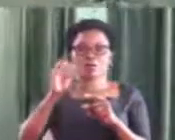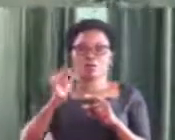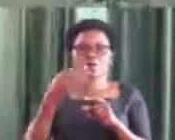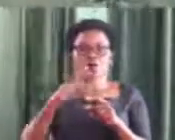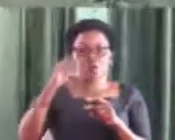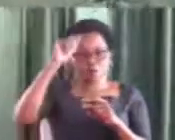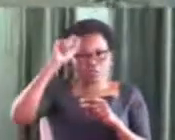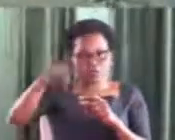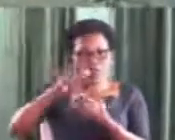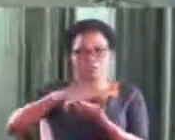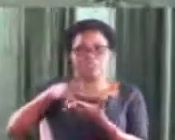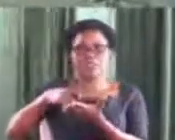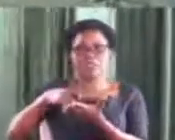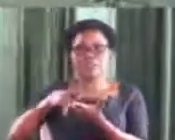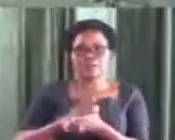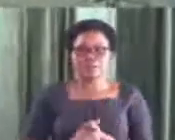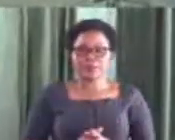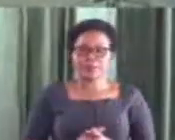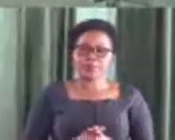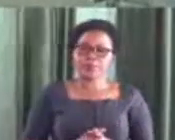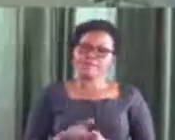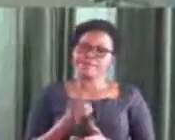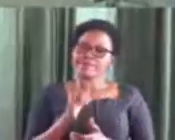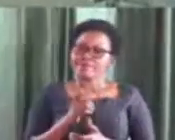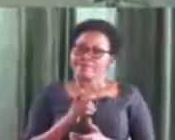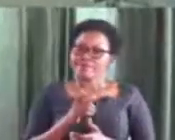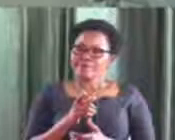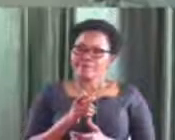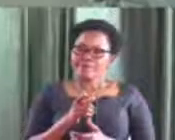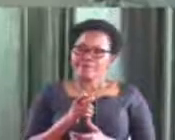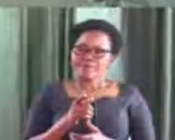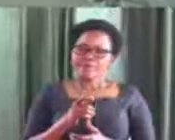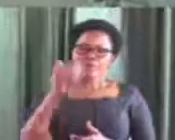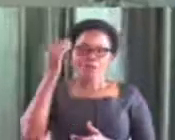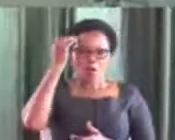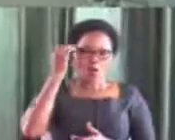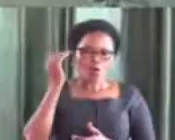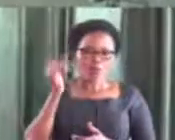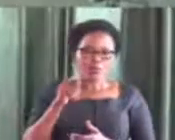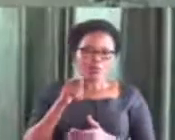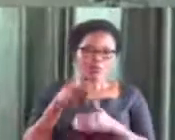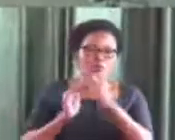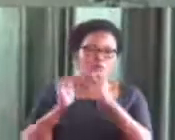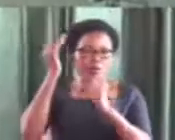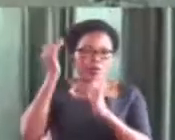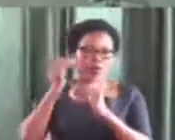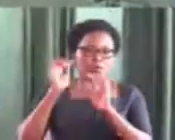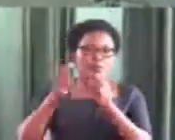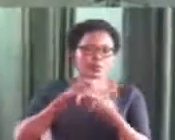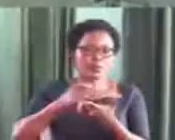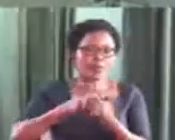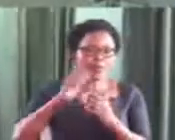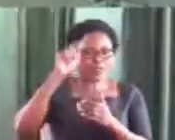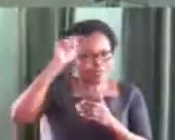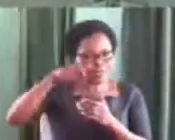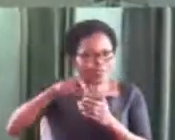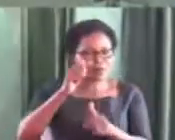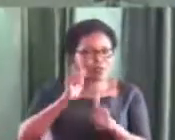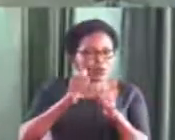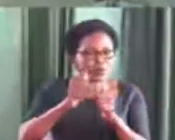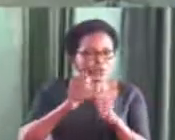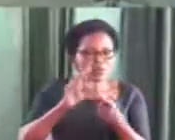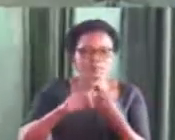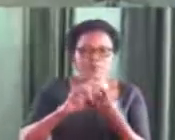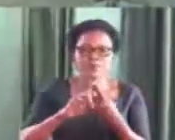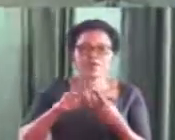What are the types of judgments that the court can write? The first one is, of course, the